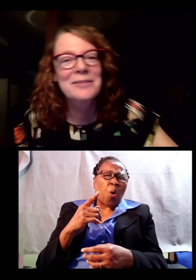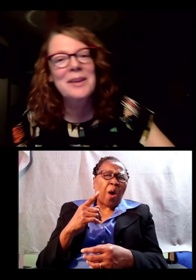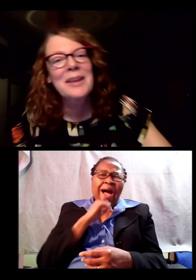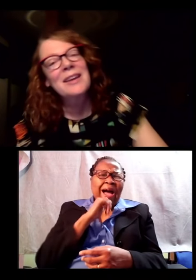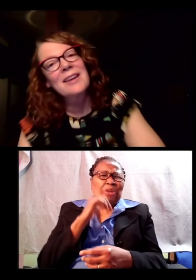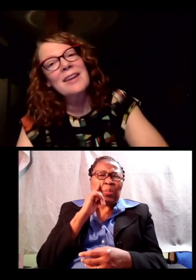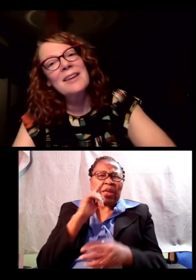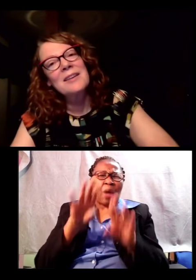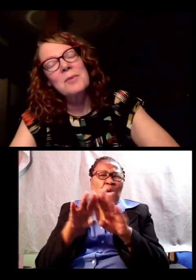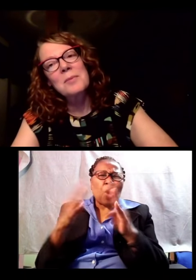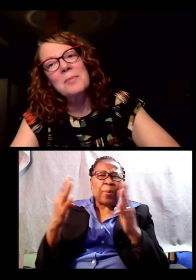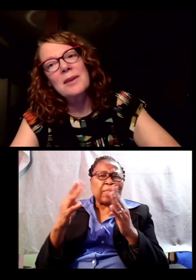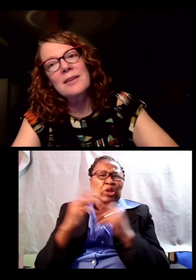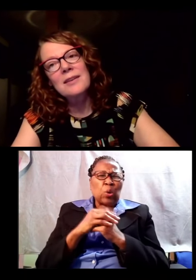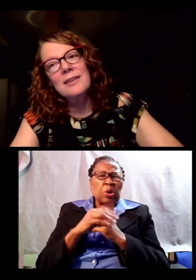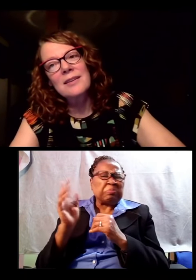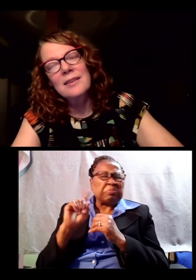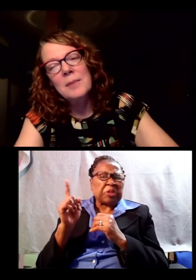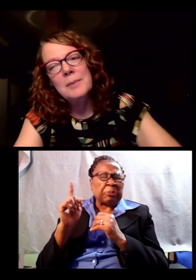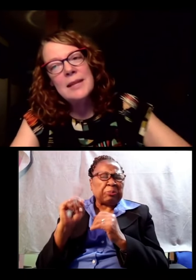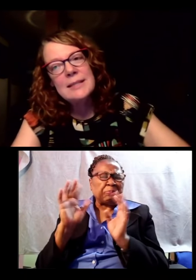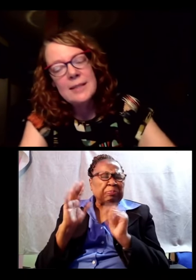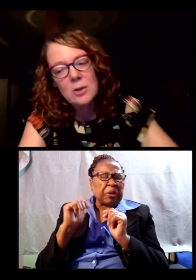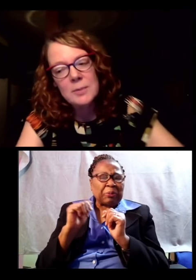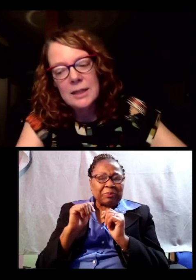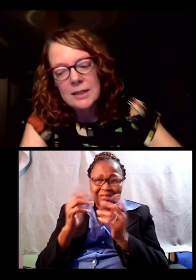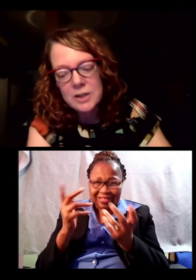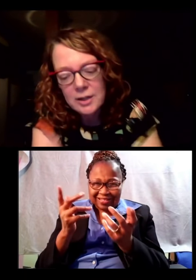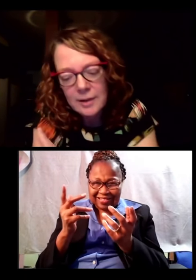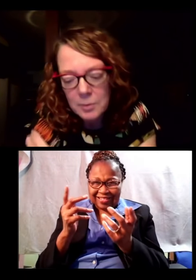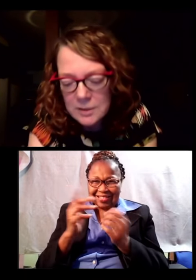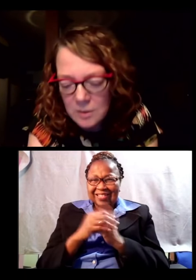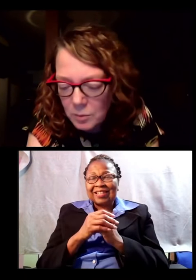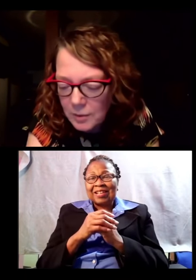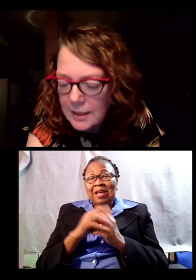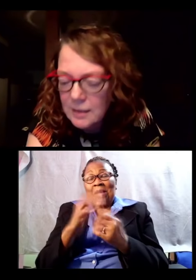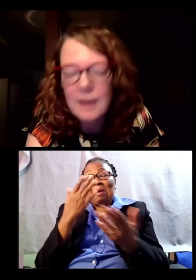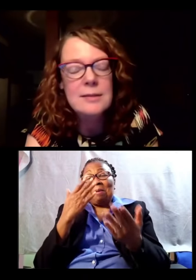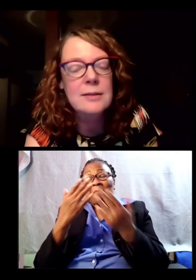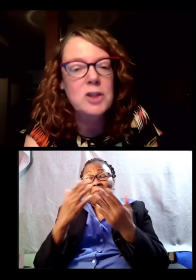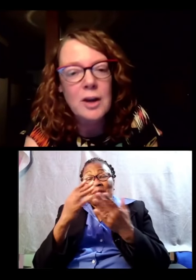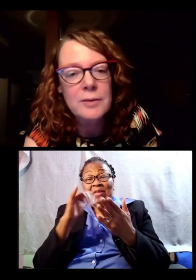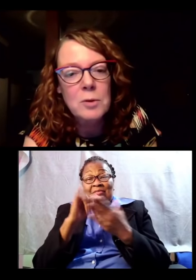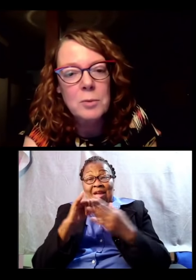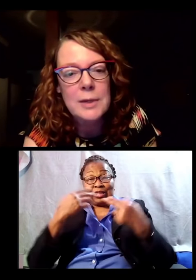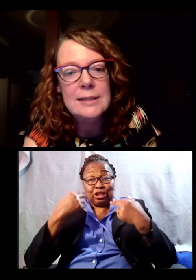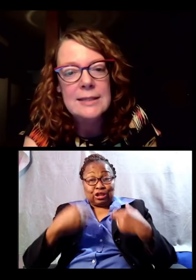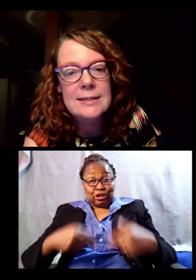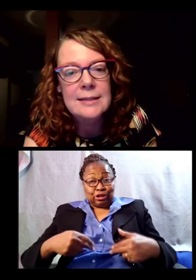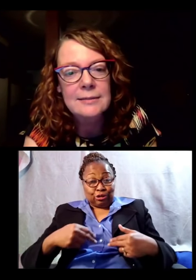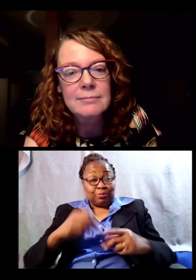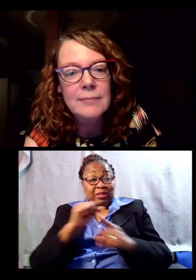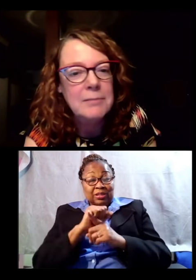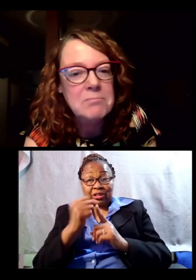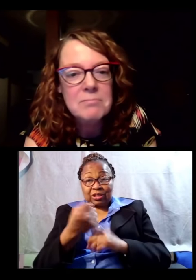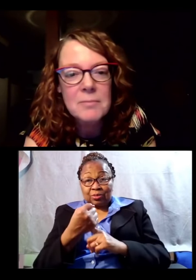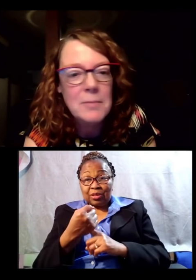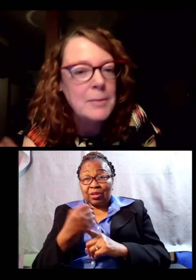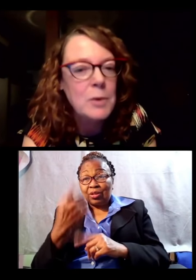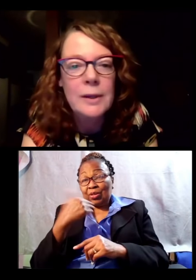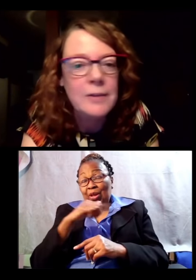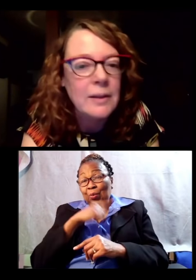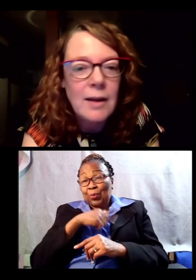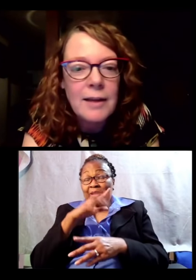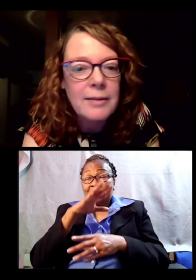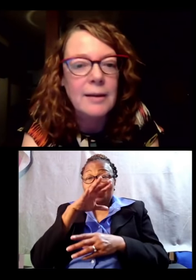going that cellar. You're joking. Maybe that's the human condition, that we don't recognize the genre we exist in. Like,